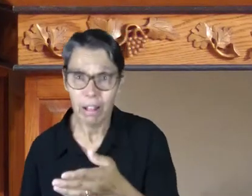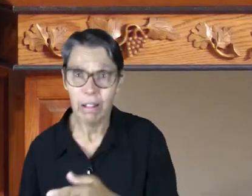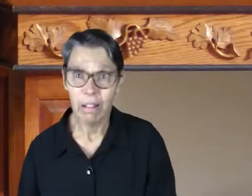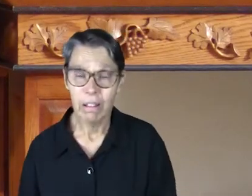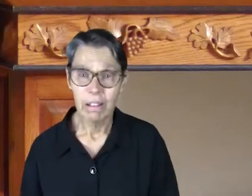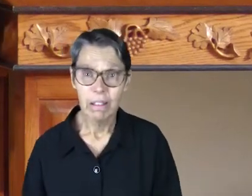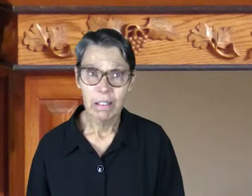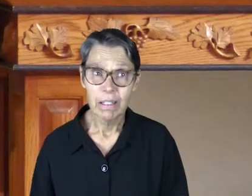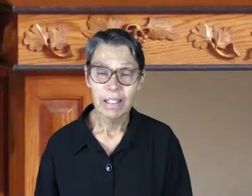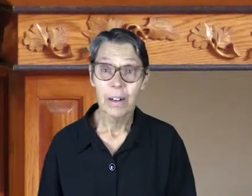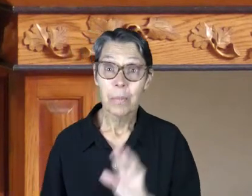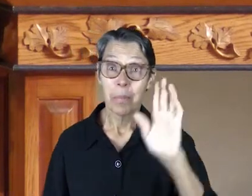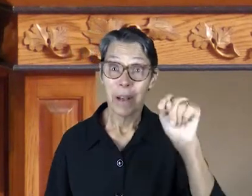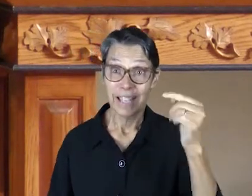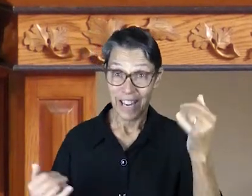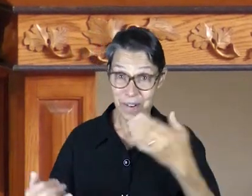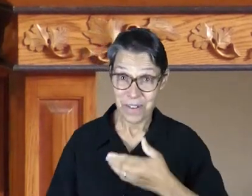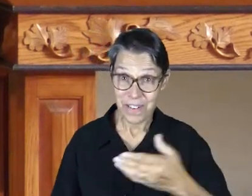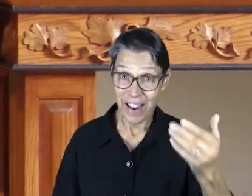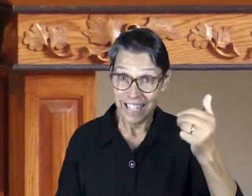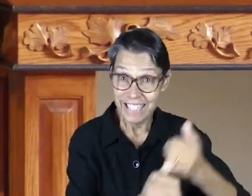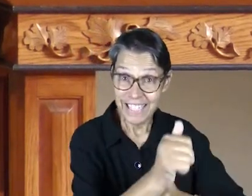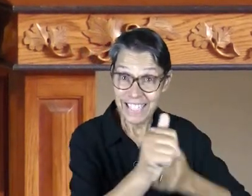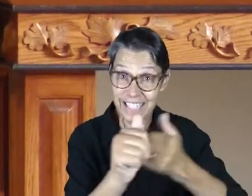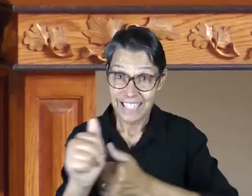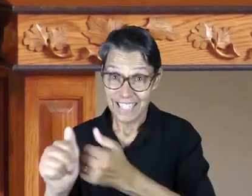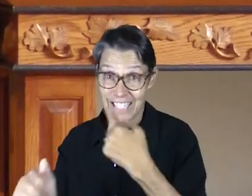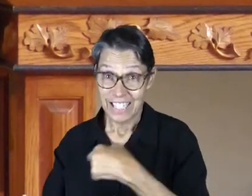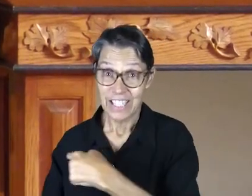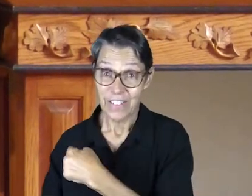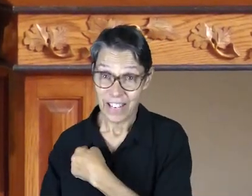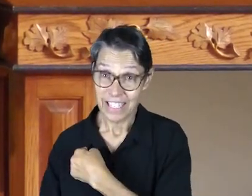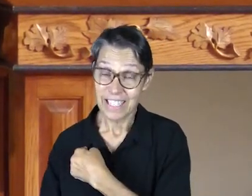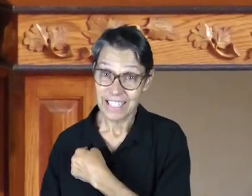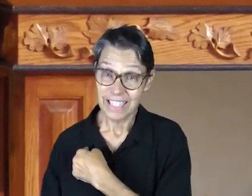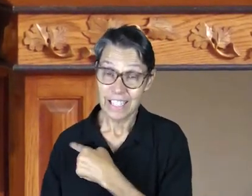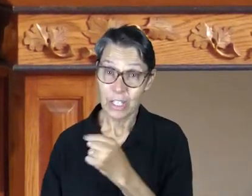that's what we're inviting each one of us to invest in.